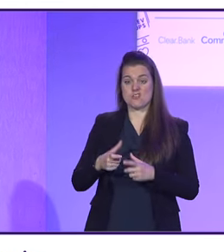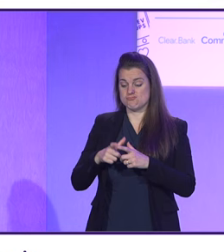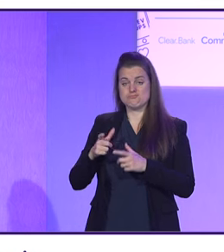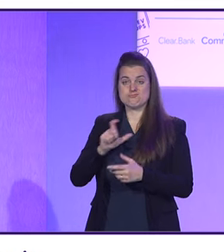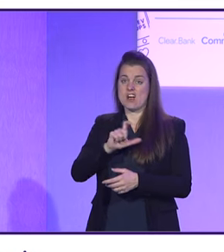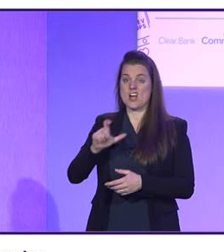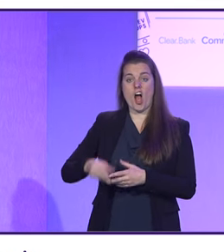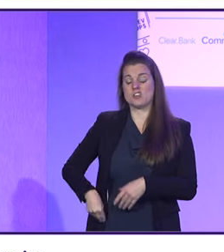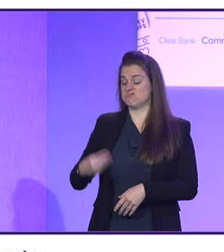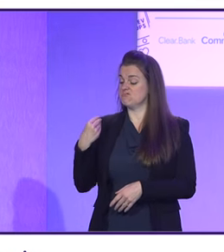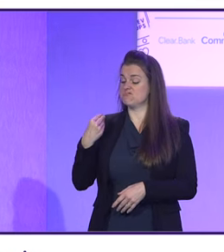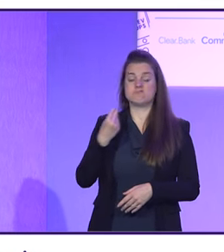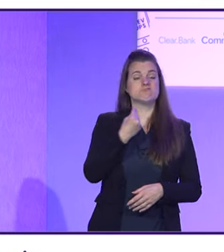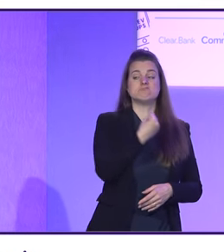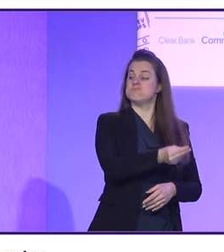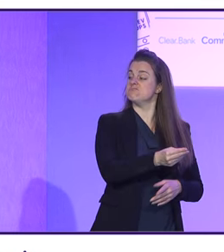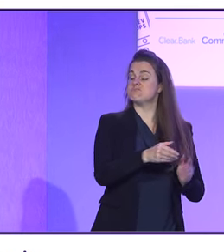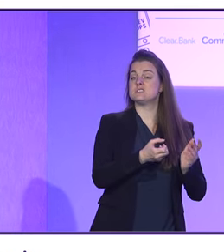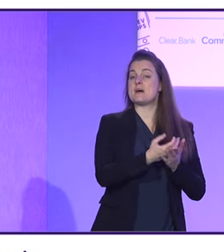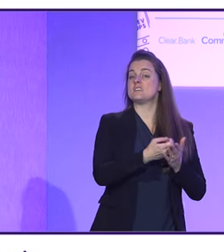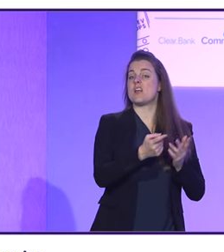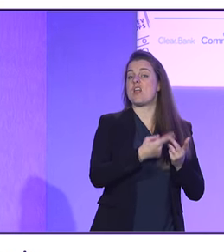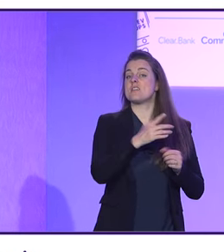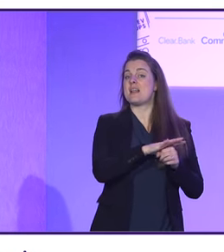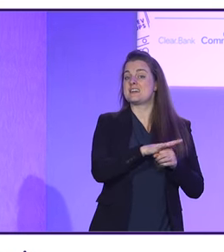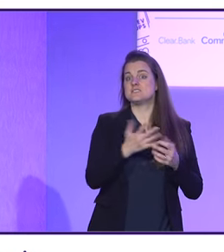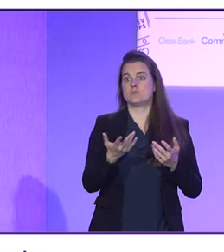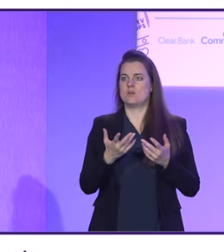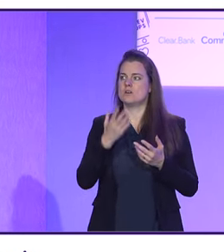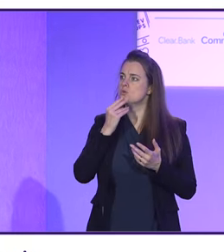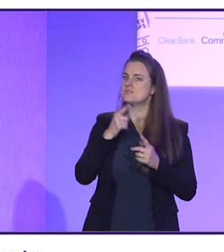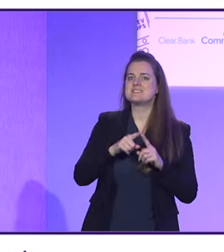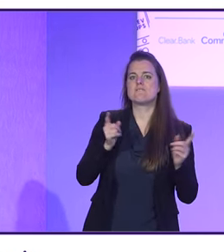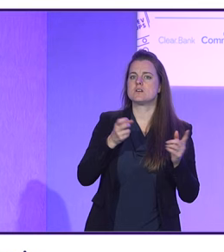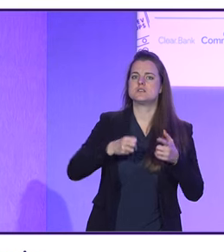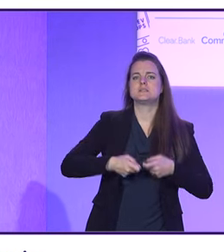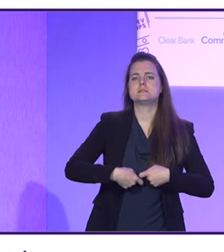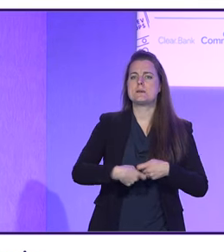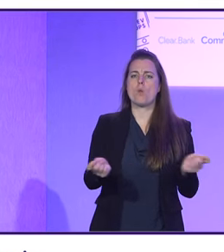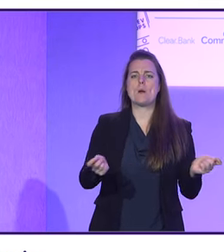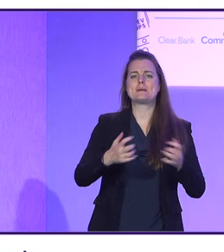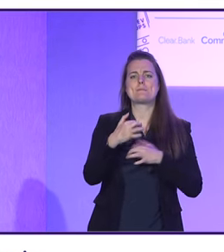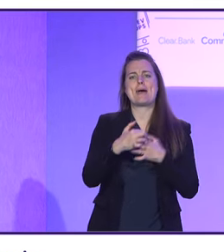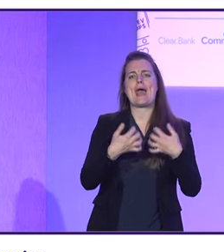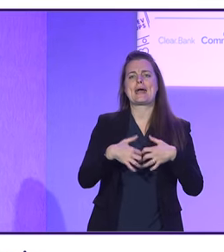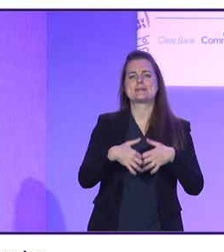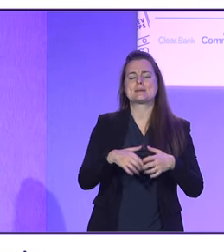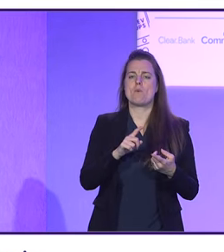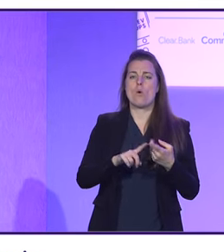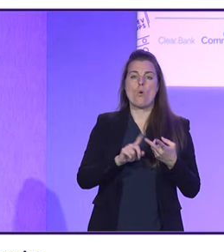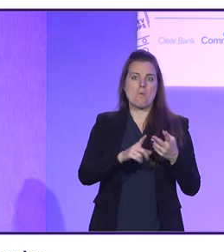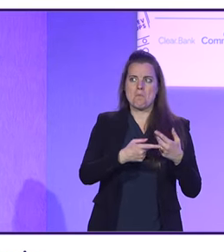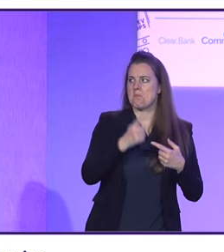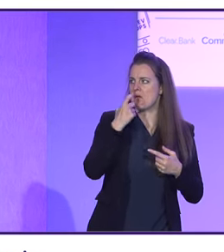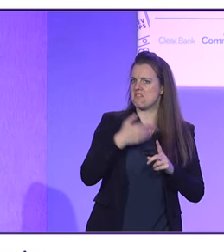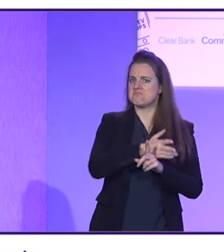some other kind of creation of infrastructure and deployment mechanisms, and we should be making sure that we meet their